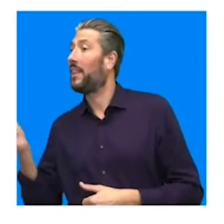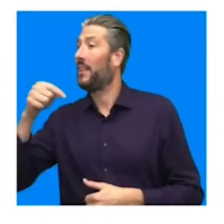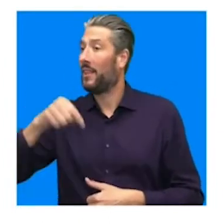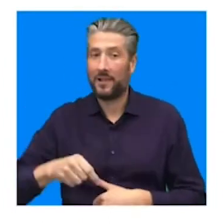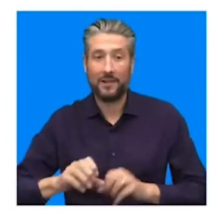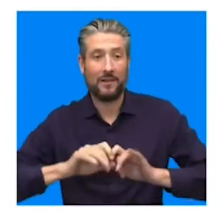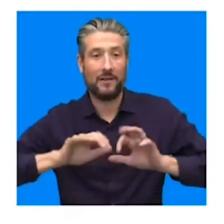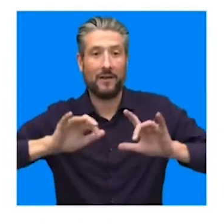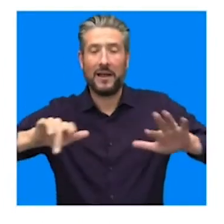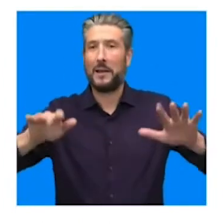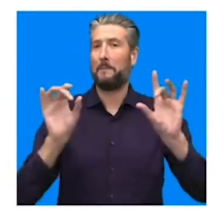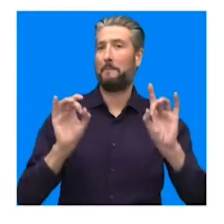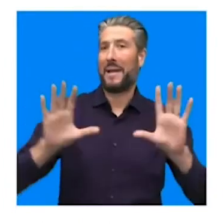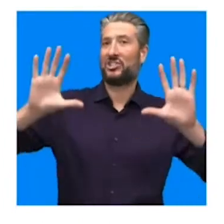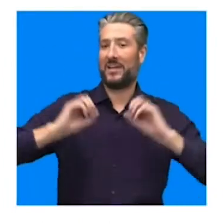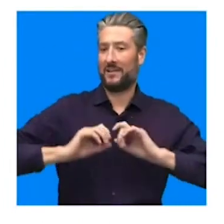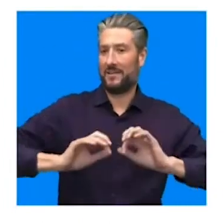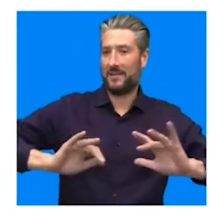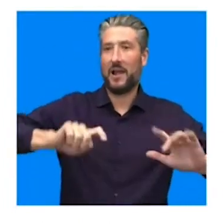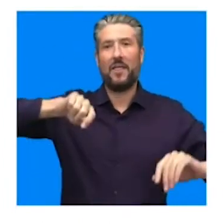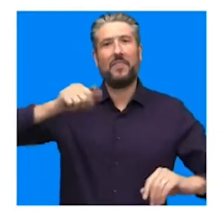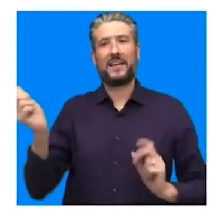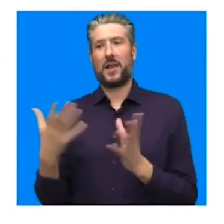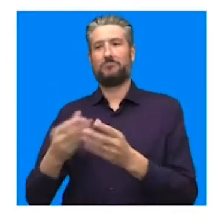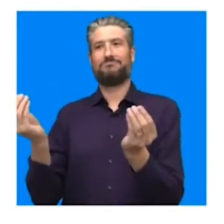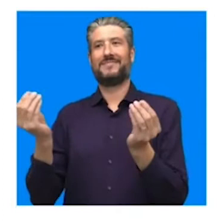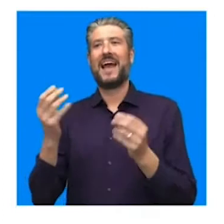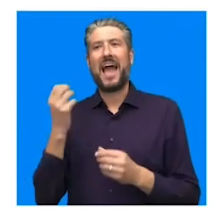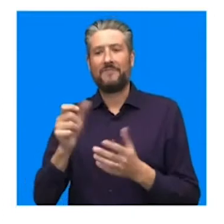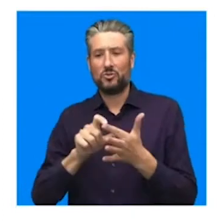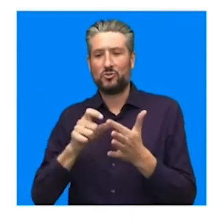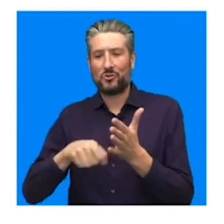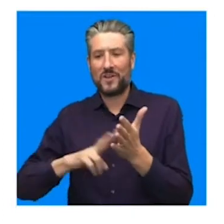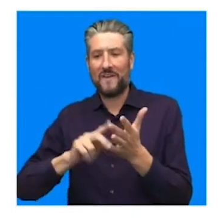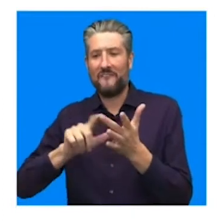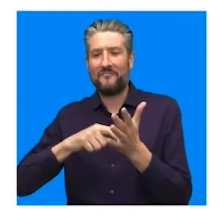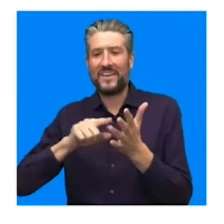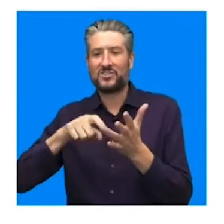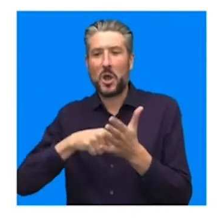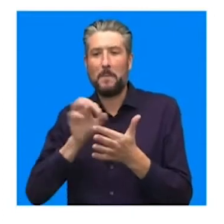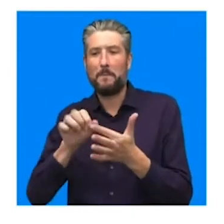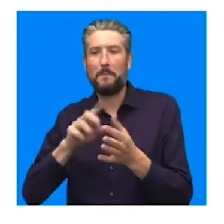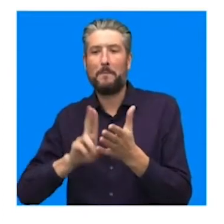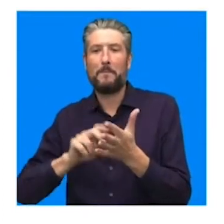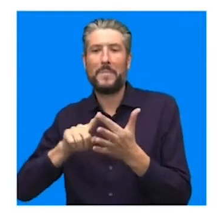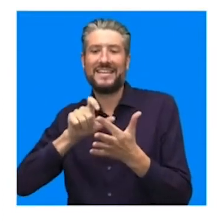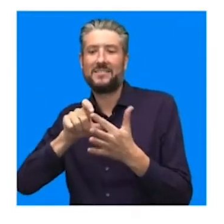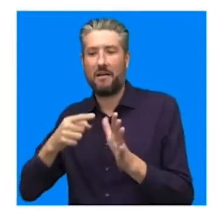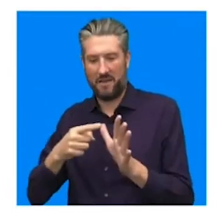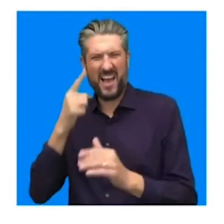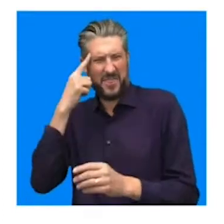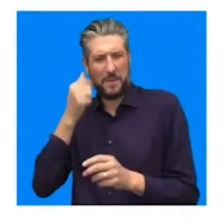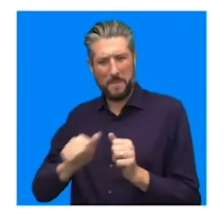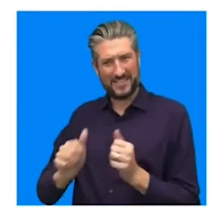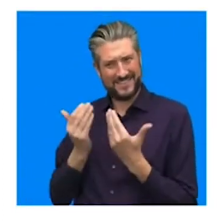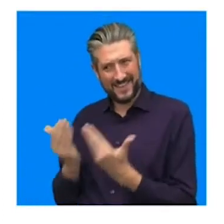and that's Dr. Victor Pineda. So what I'm going to suggest is that we go straight to him now to make sure we do